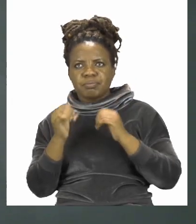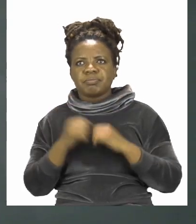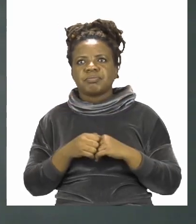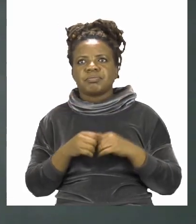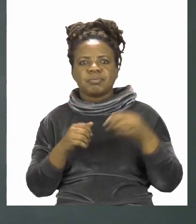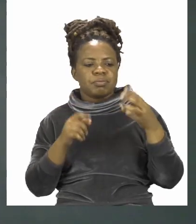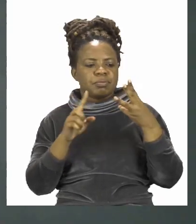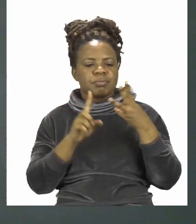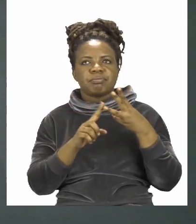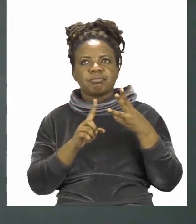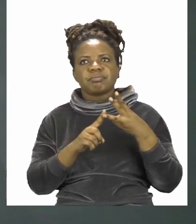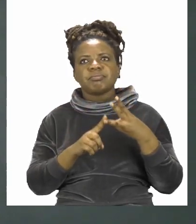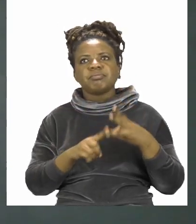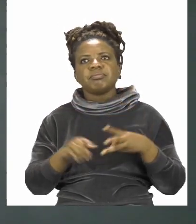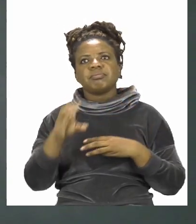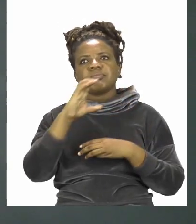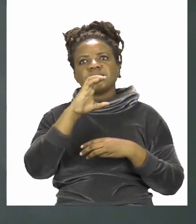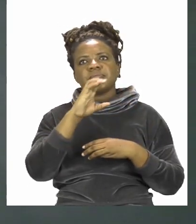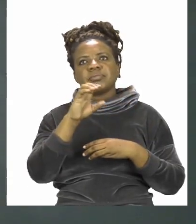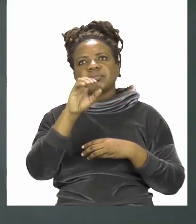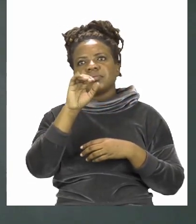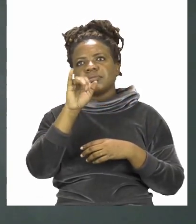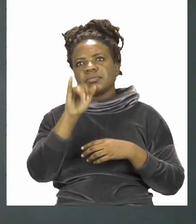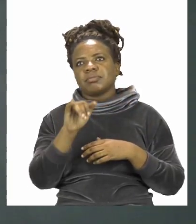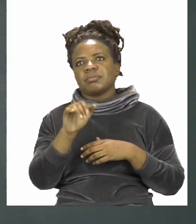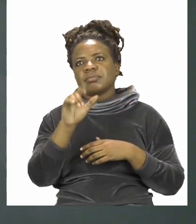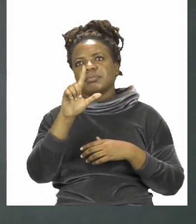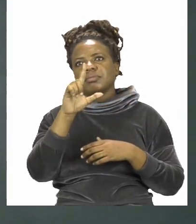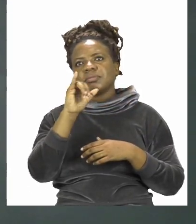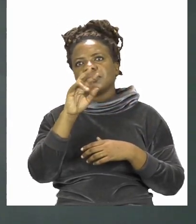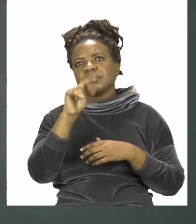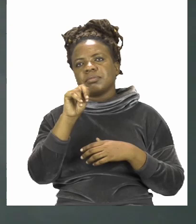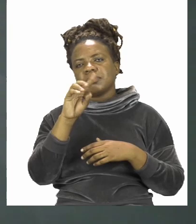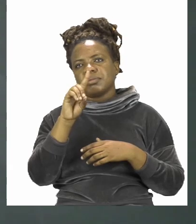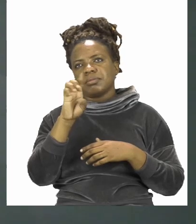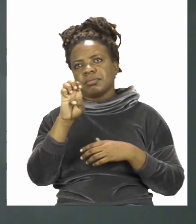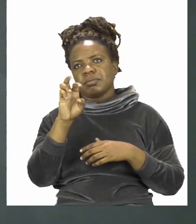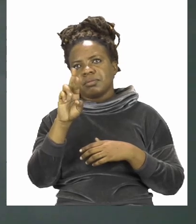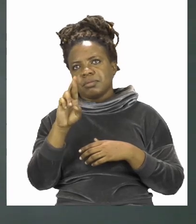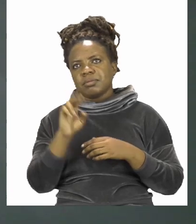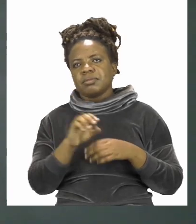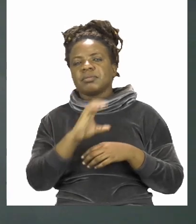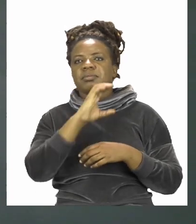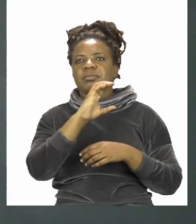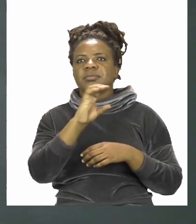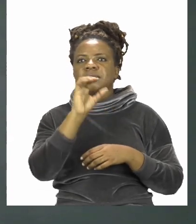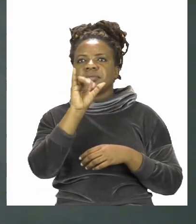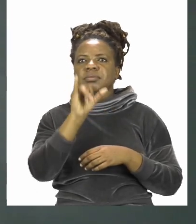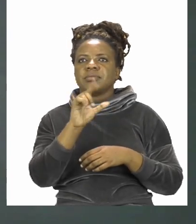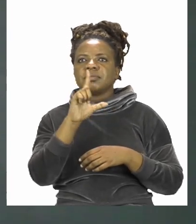have is called a cylinder. Everyone, let's say cylinder.